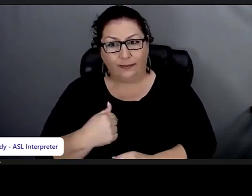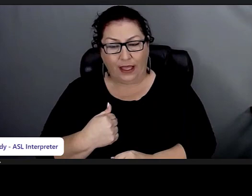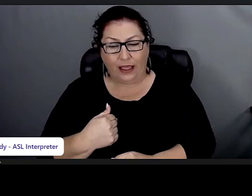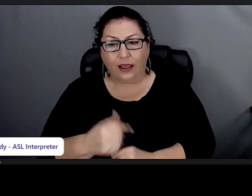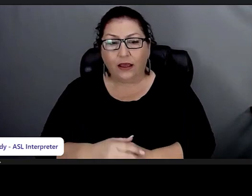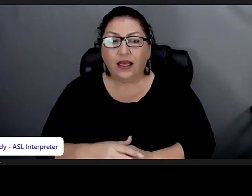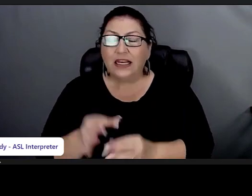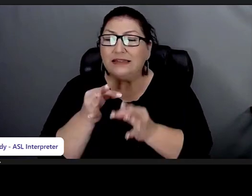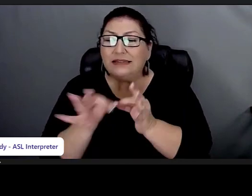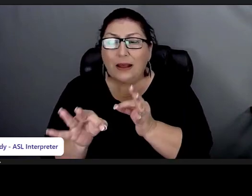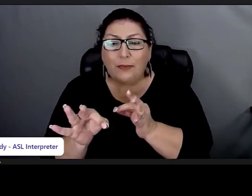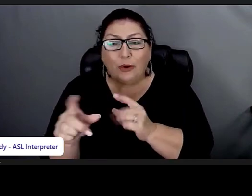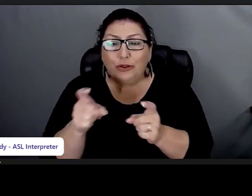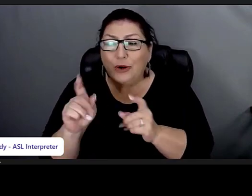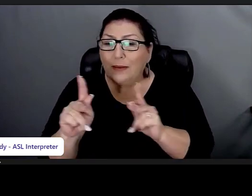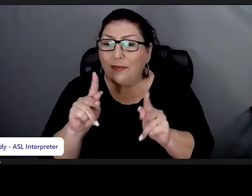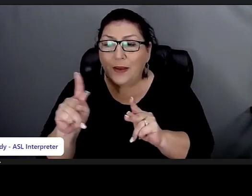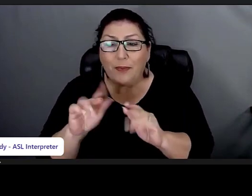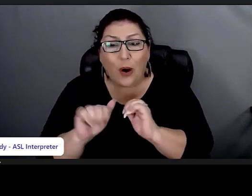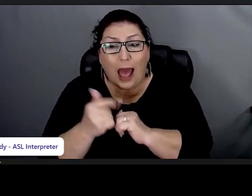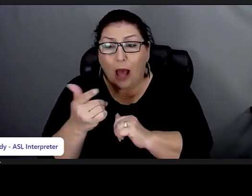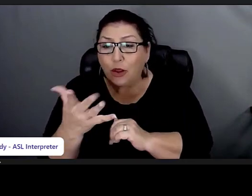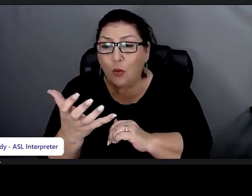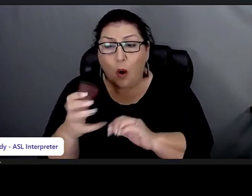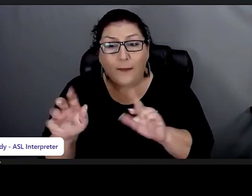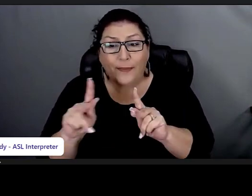Treat individuals how you would like to be treated.